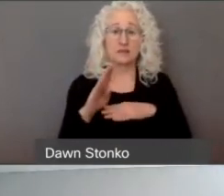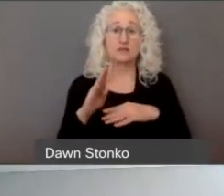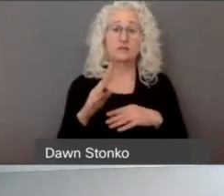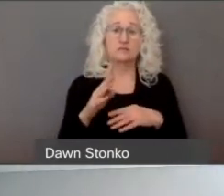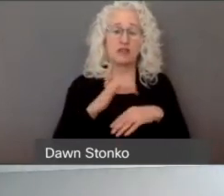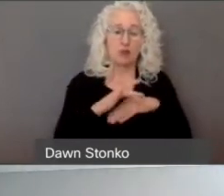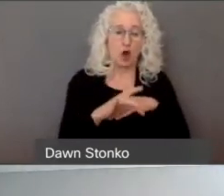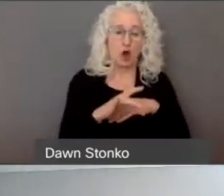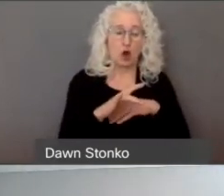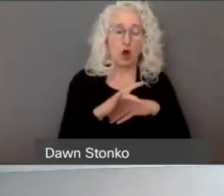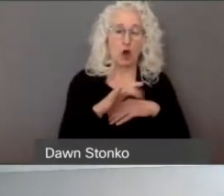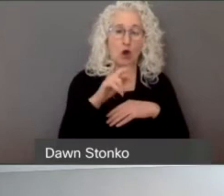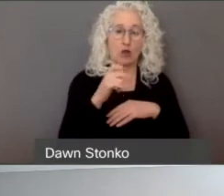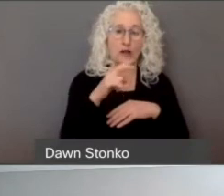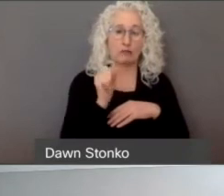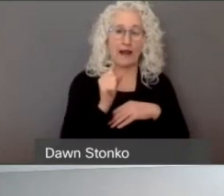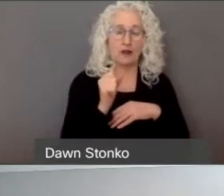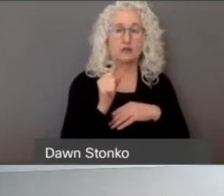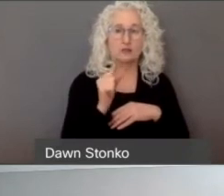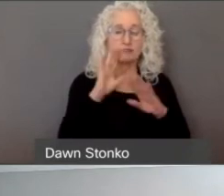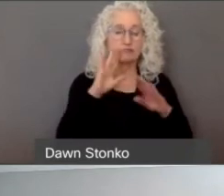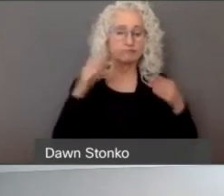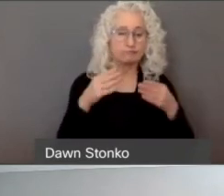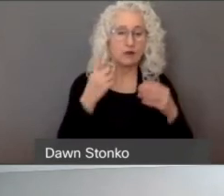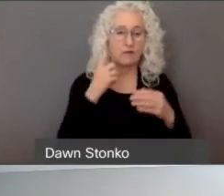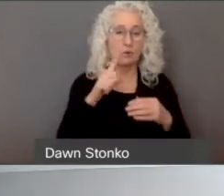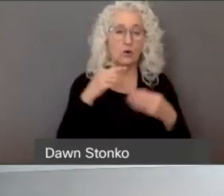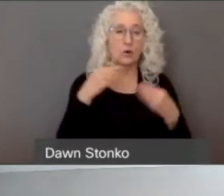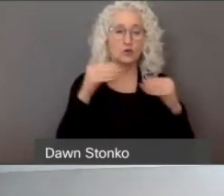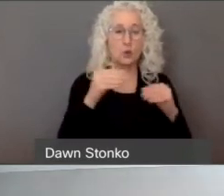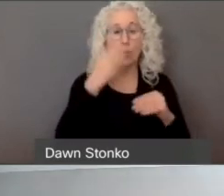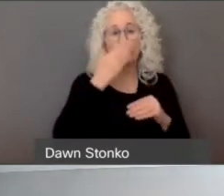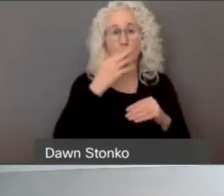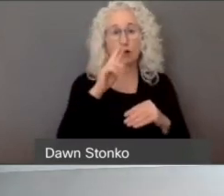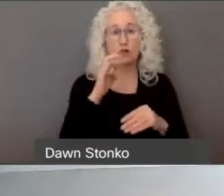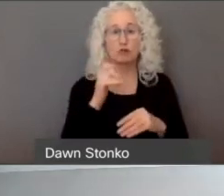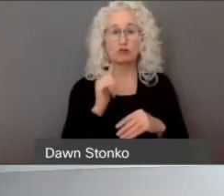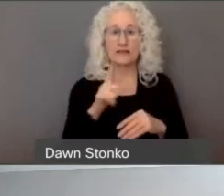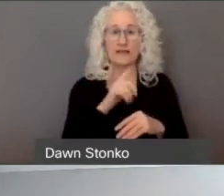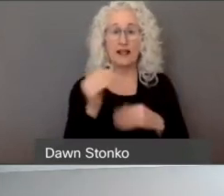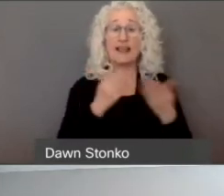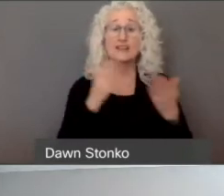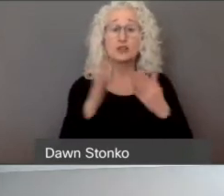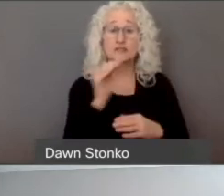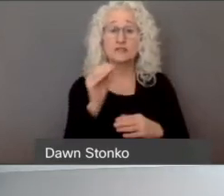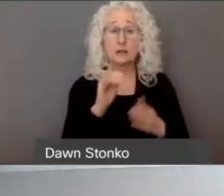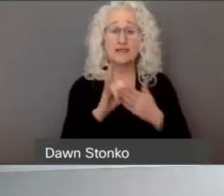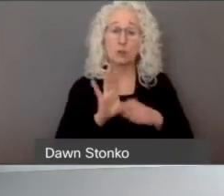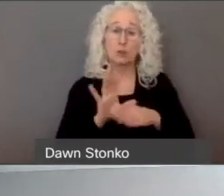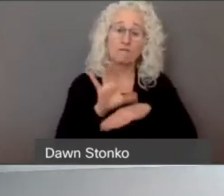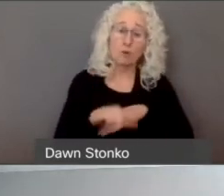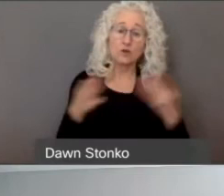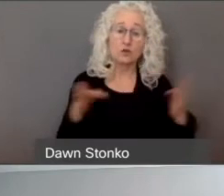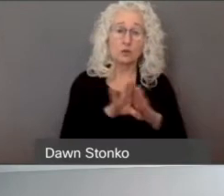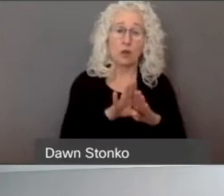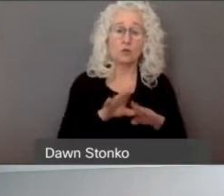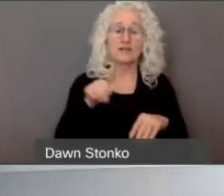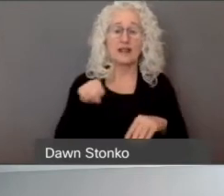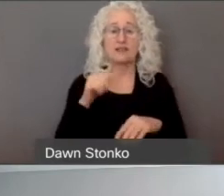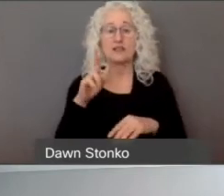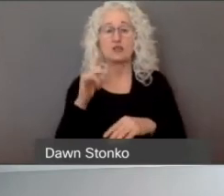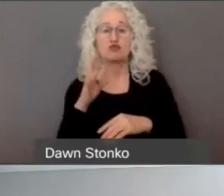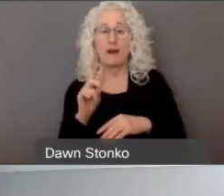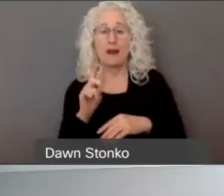targeted towards storefront retail and service companies that were forced to close. But this round of grants has opened